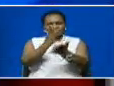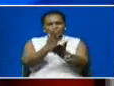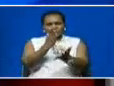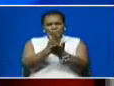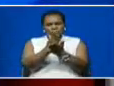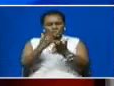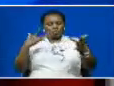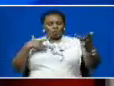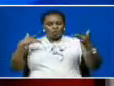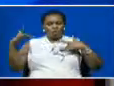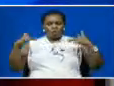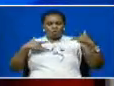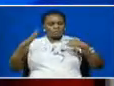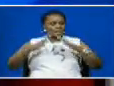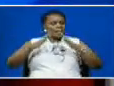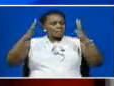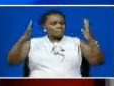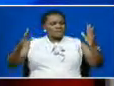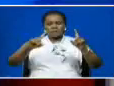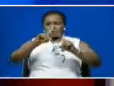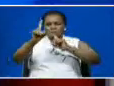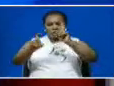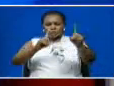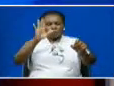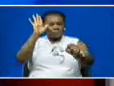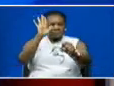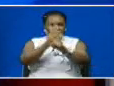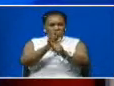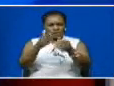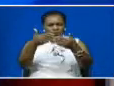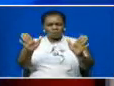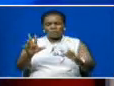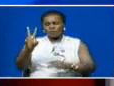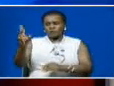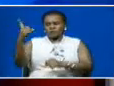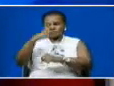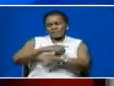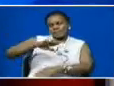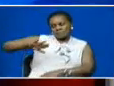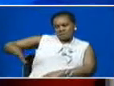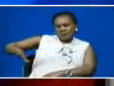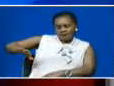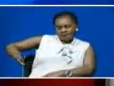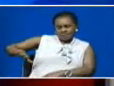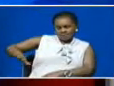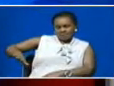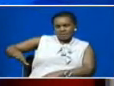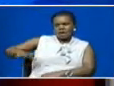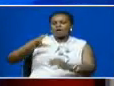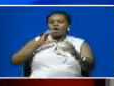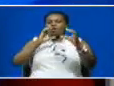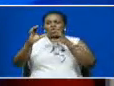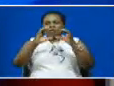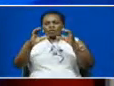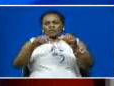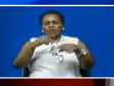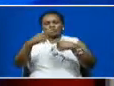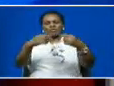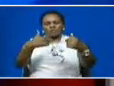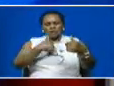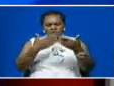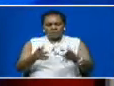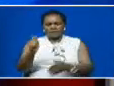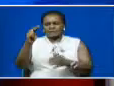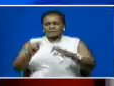huge concerns, many questions around reopening. 20 days away that date is, and it's a conversation we'll continue having right